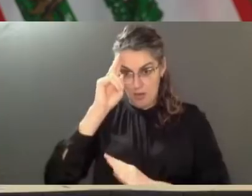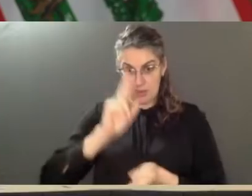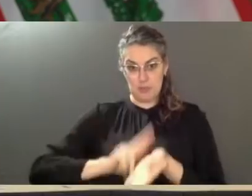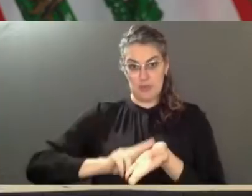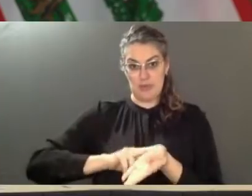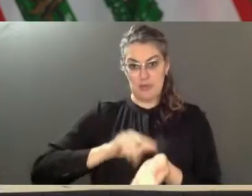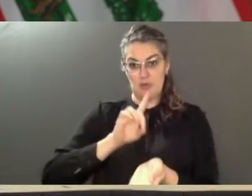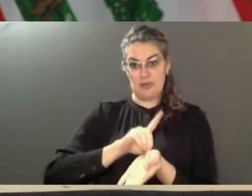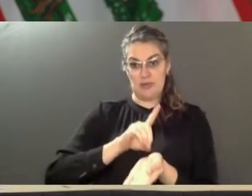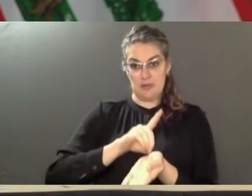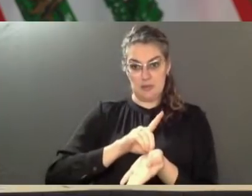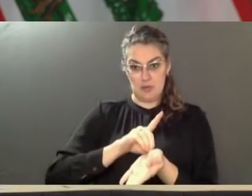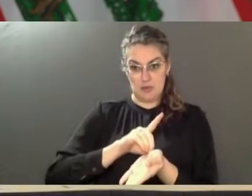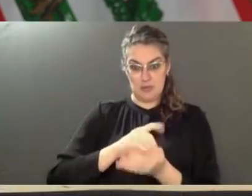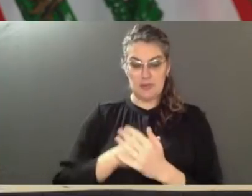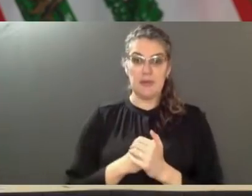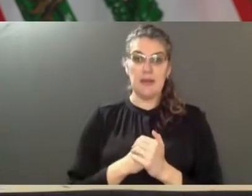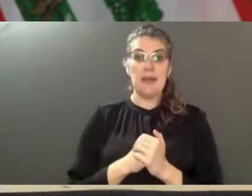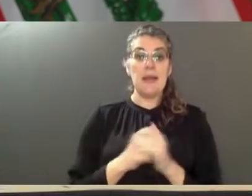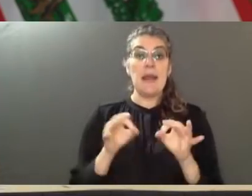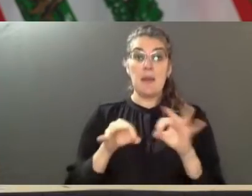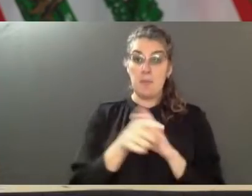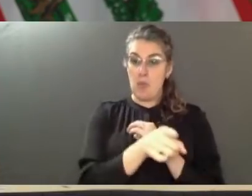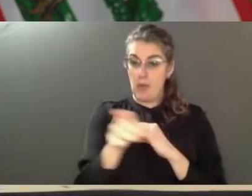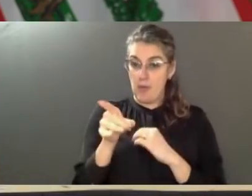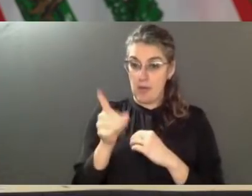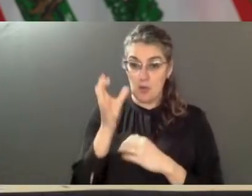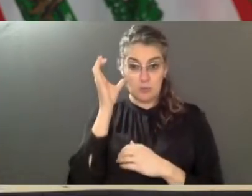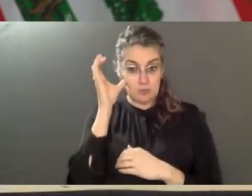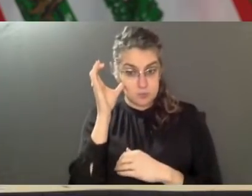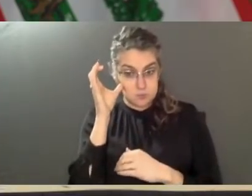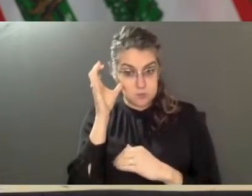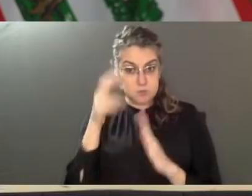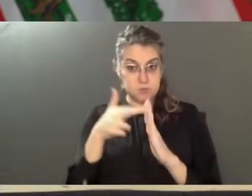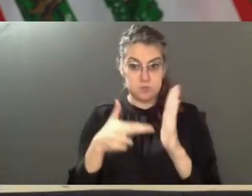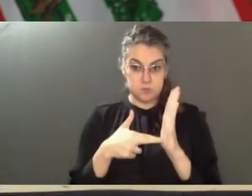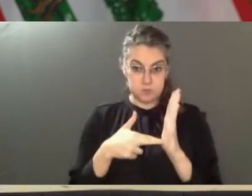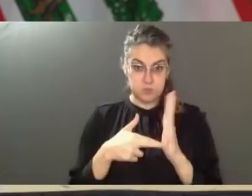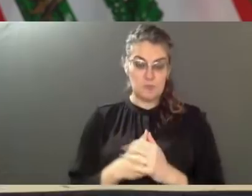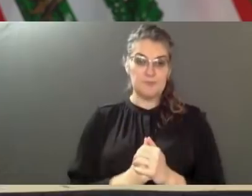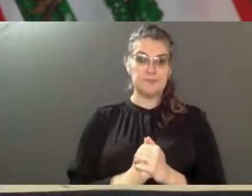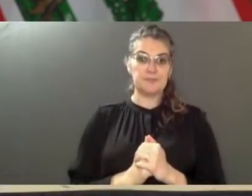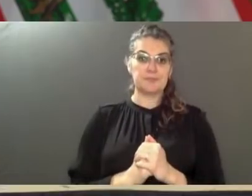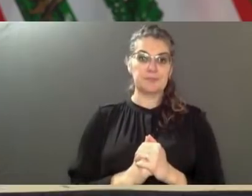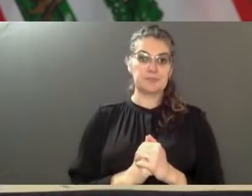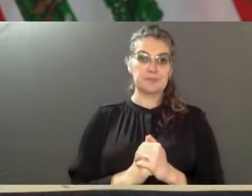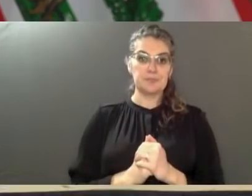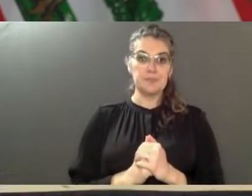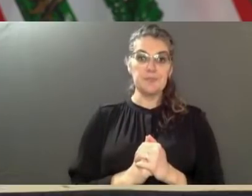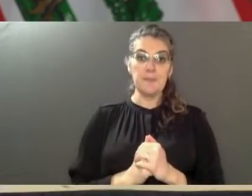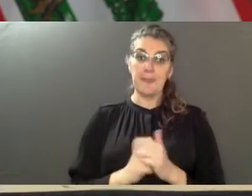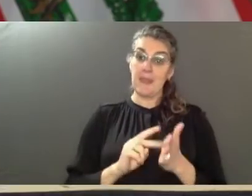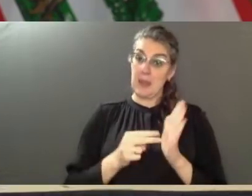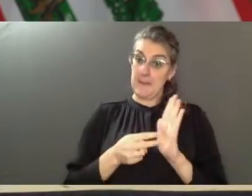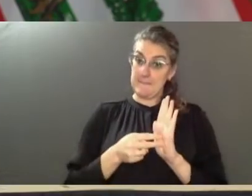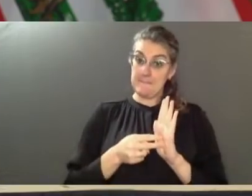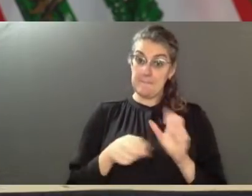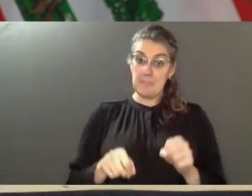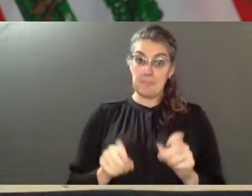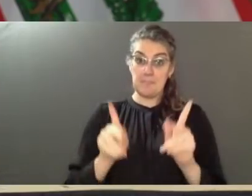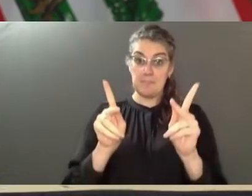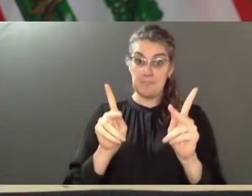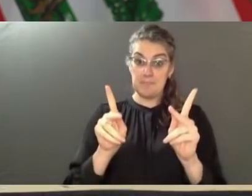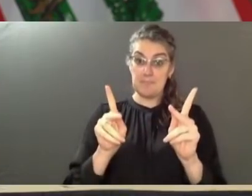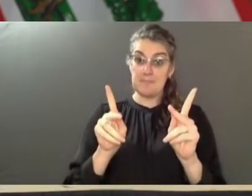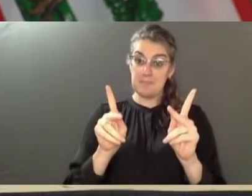their part and continuing to follow those public health measures. This is what allows us the freedom to do things like visiting with our